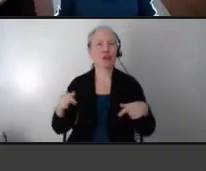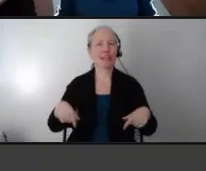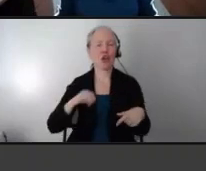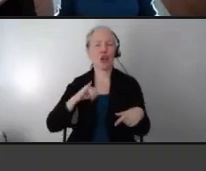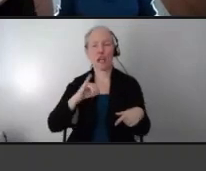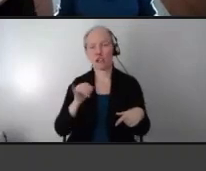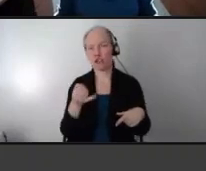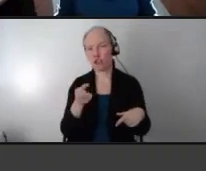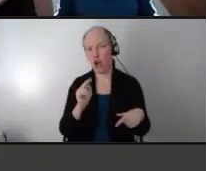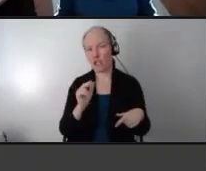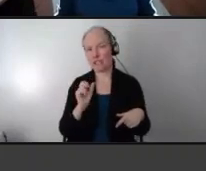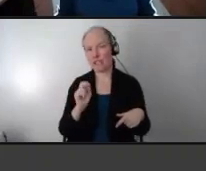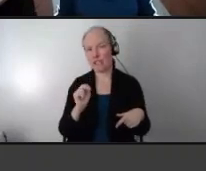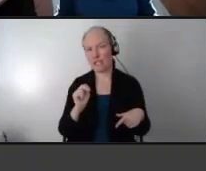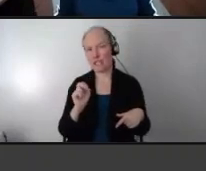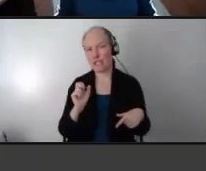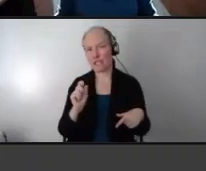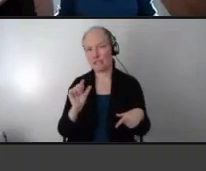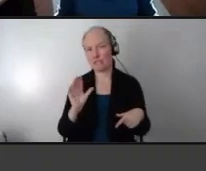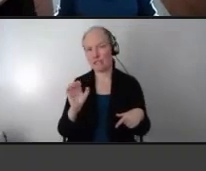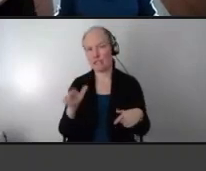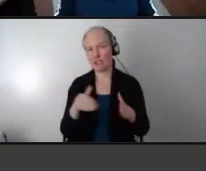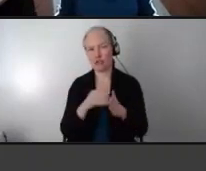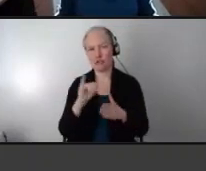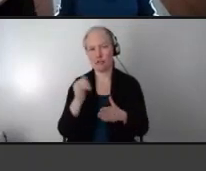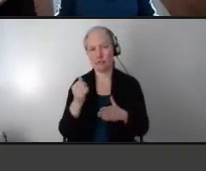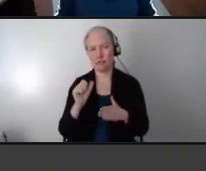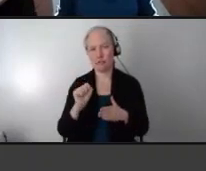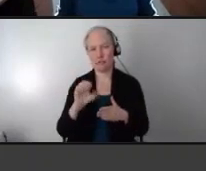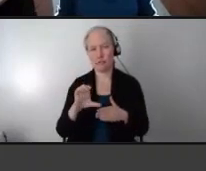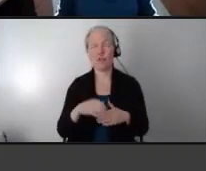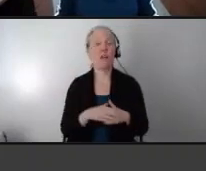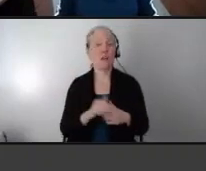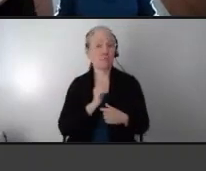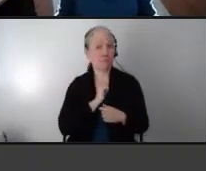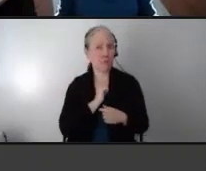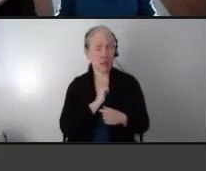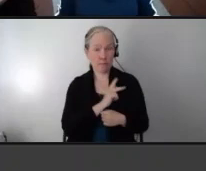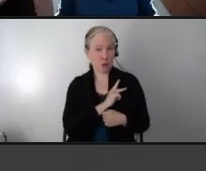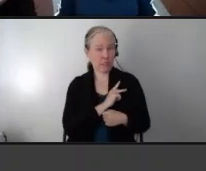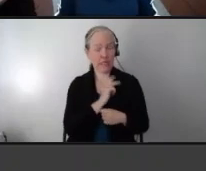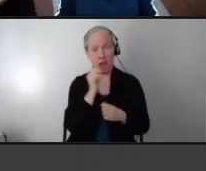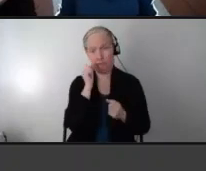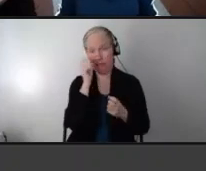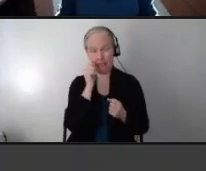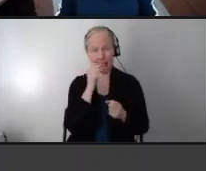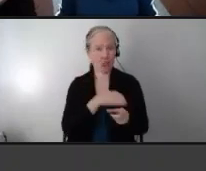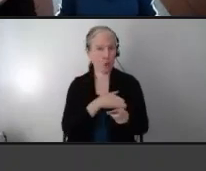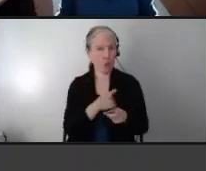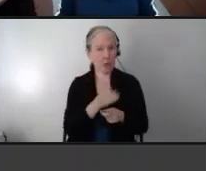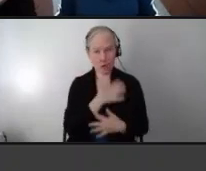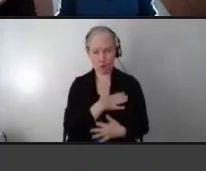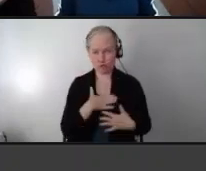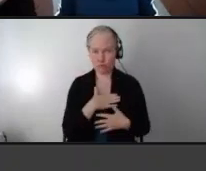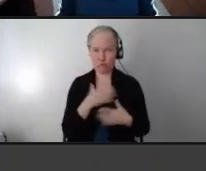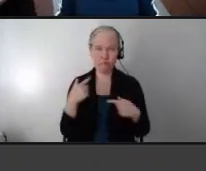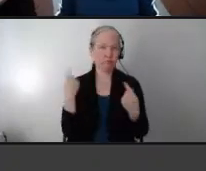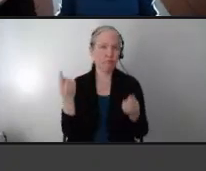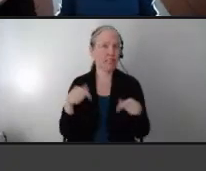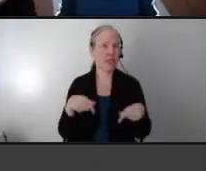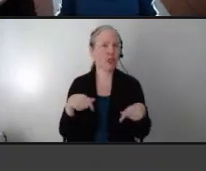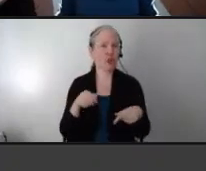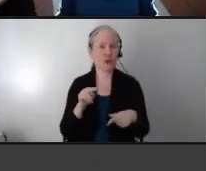Space Center. And I myself personally have had quite an amazing career at NASA.